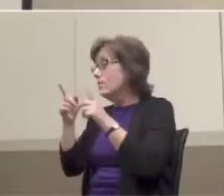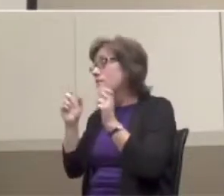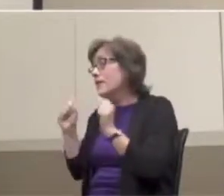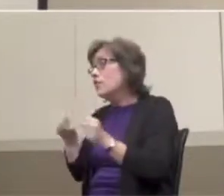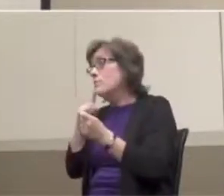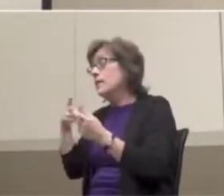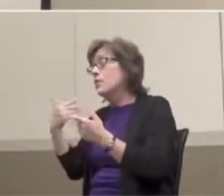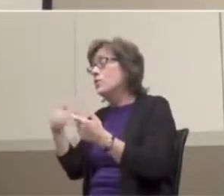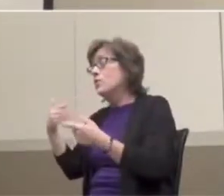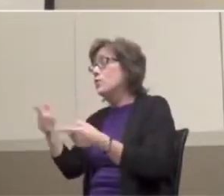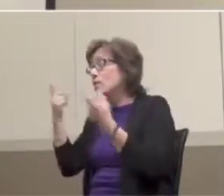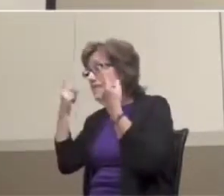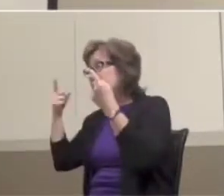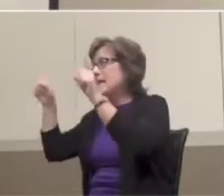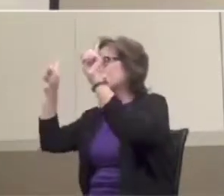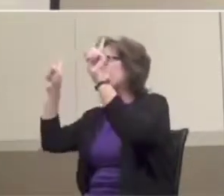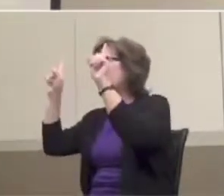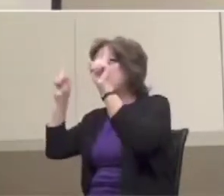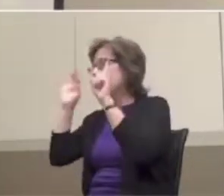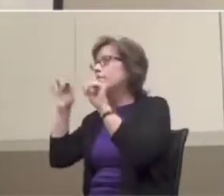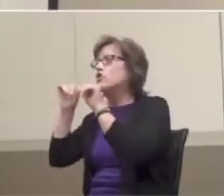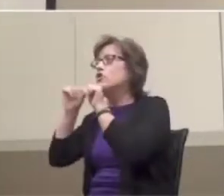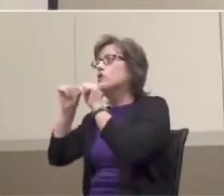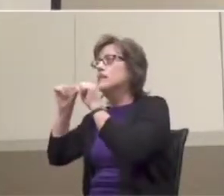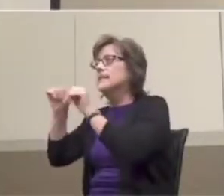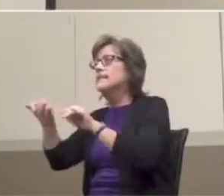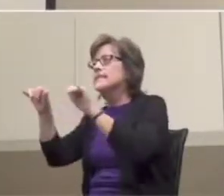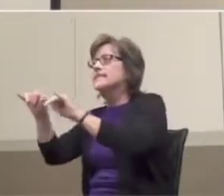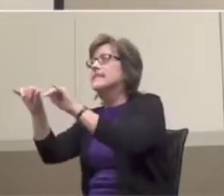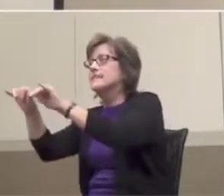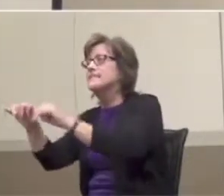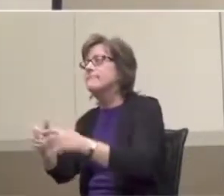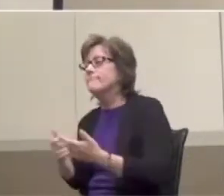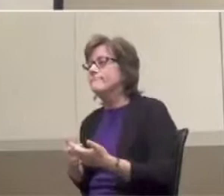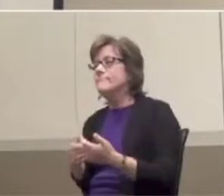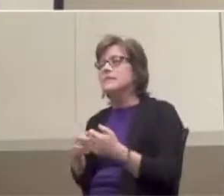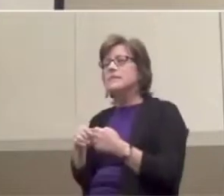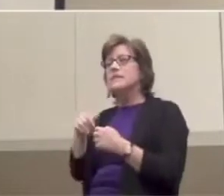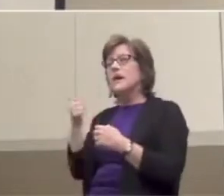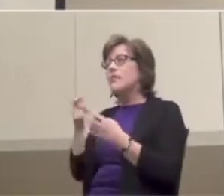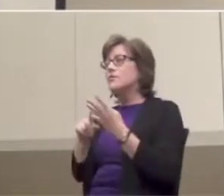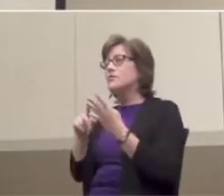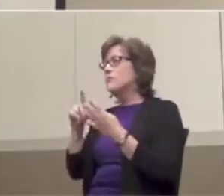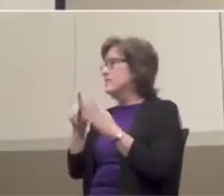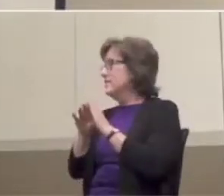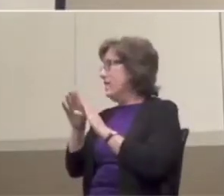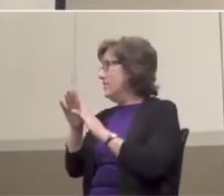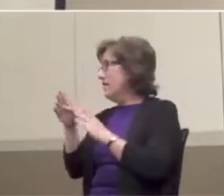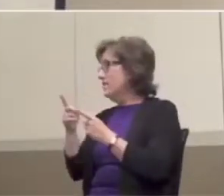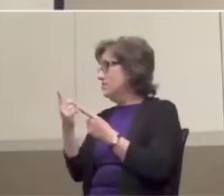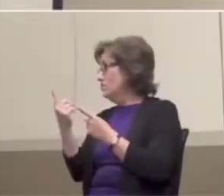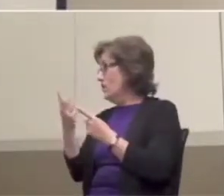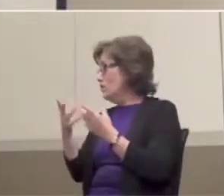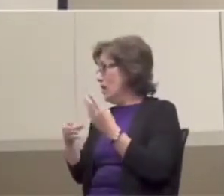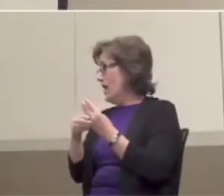especially if they're consistent. Anything else? Thank you. Anything else about developmental? Anyone want to add